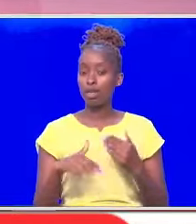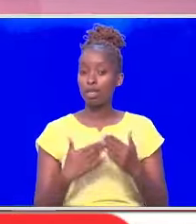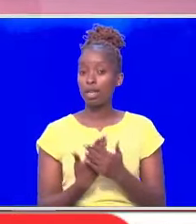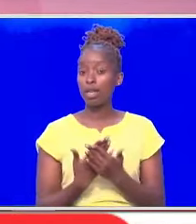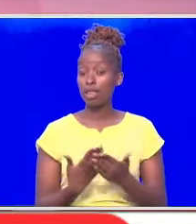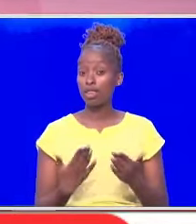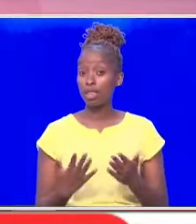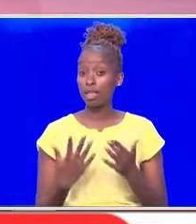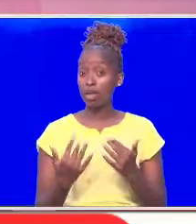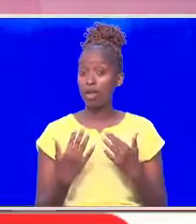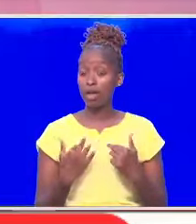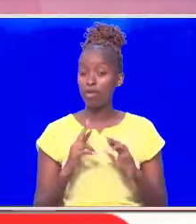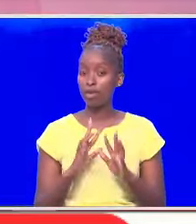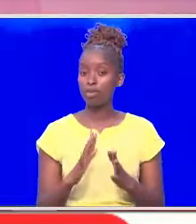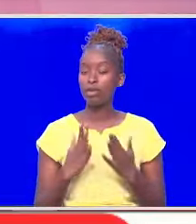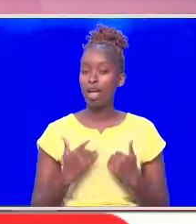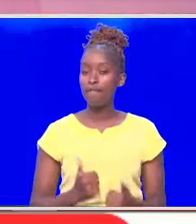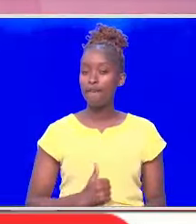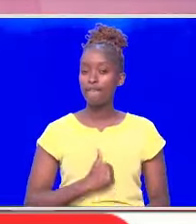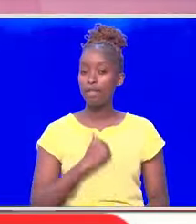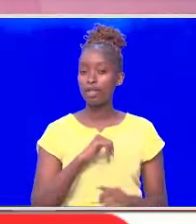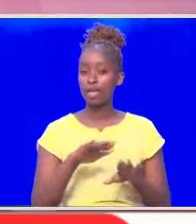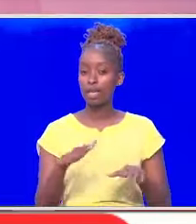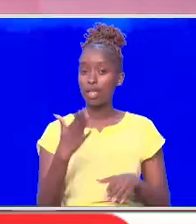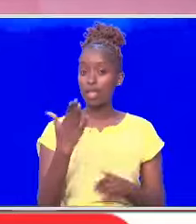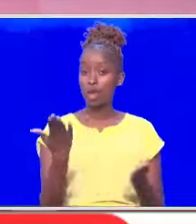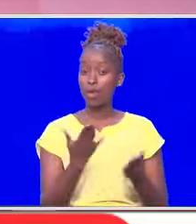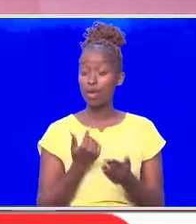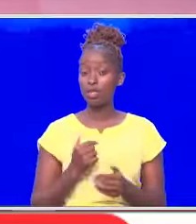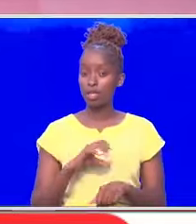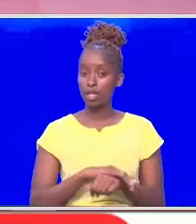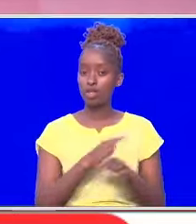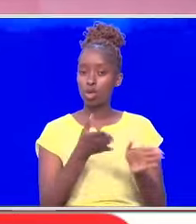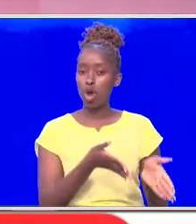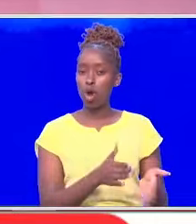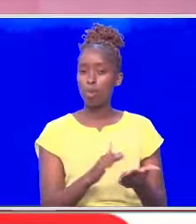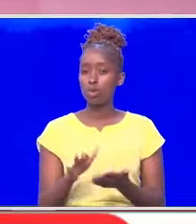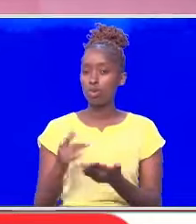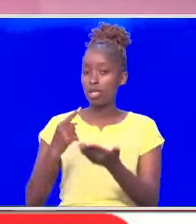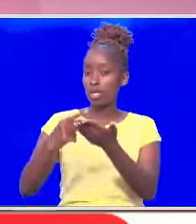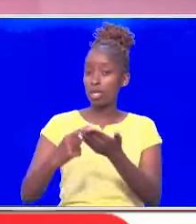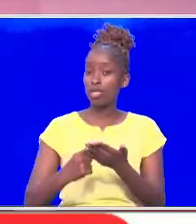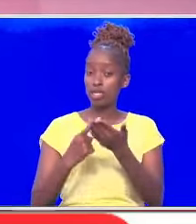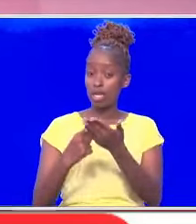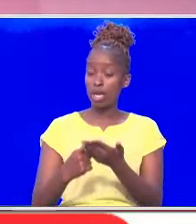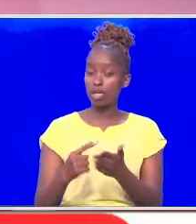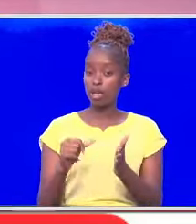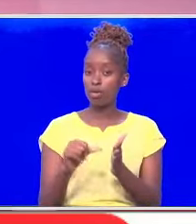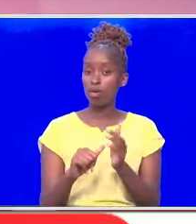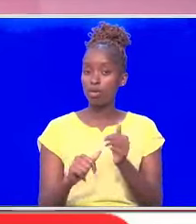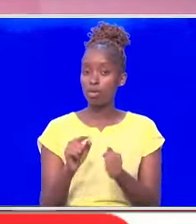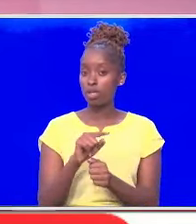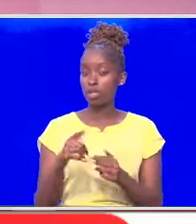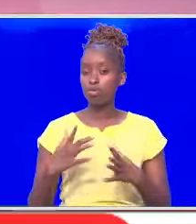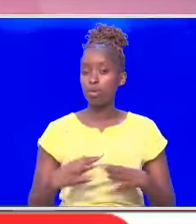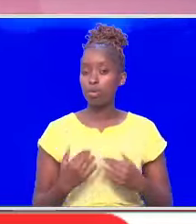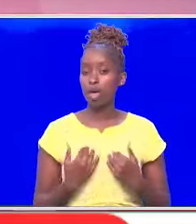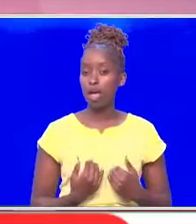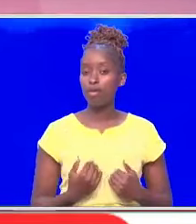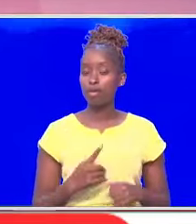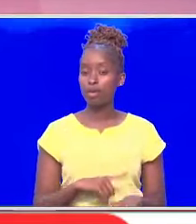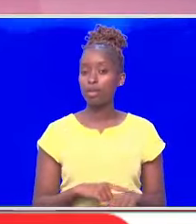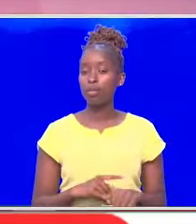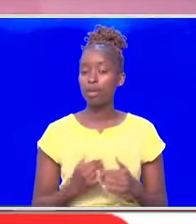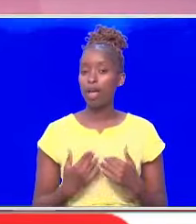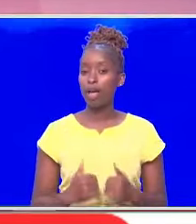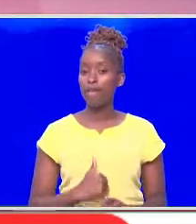Our reporter Ruga Eval visited the area where she got a chance to discuss the troubles the residents are going through. During the visit,